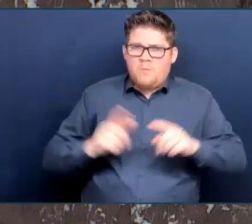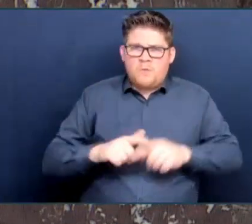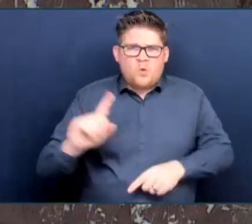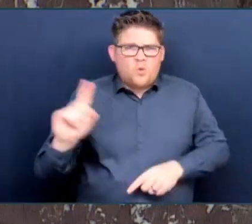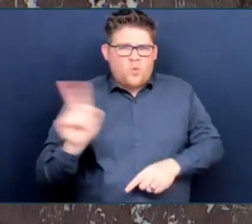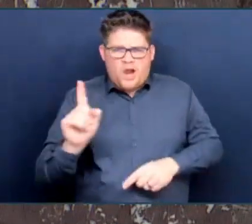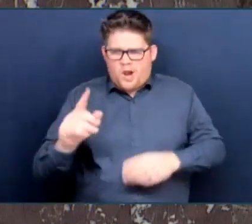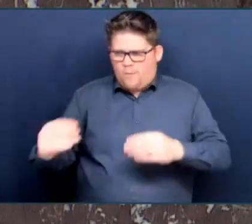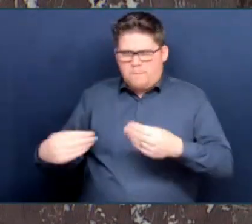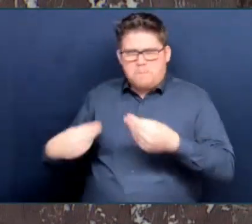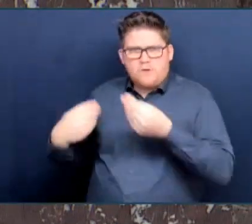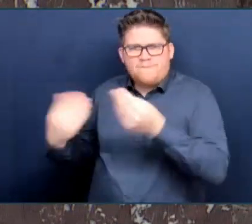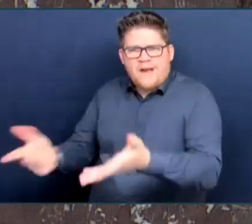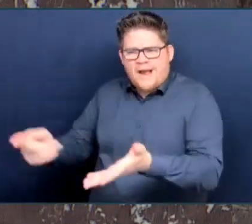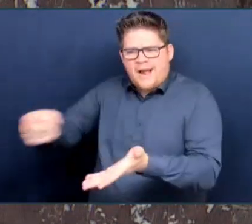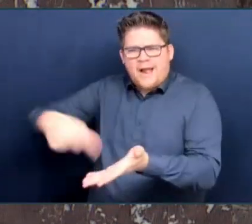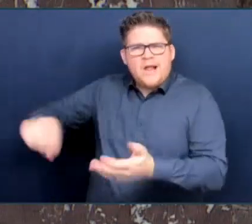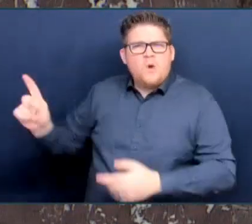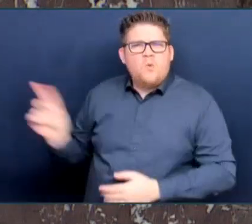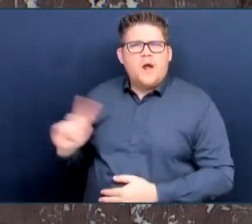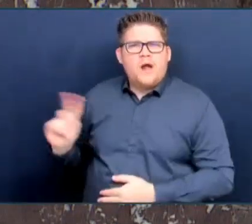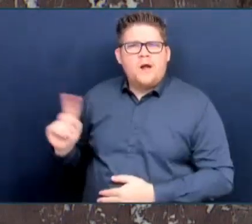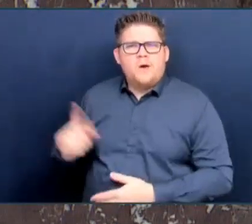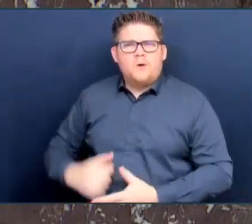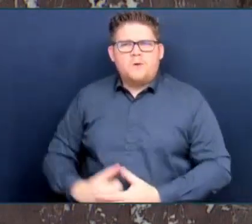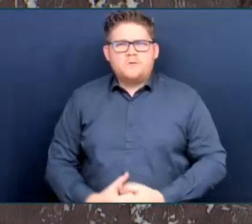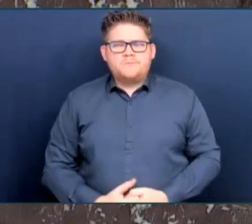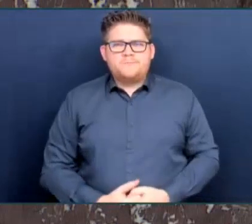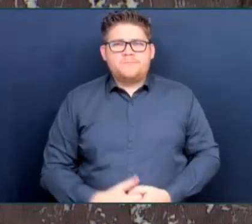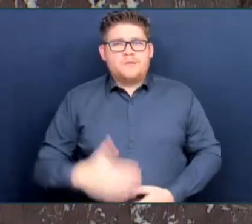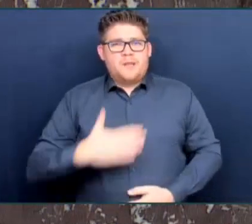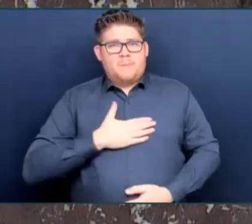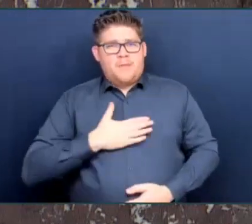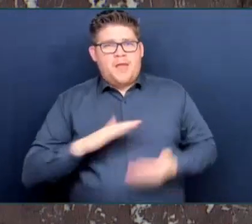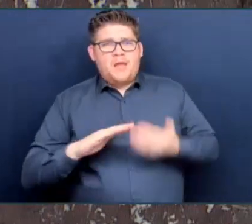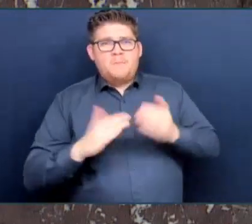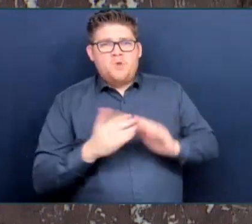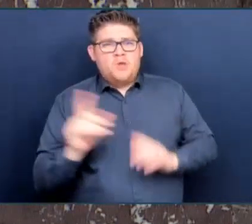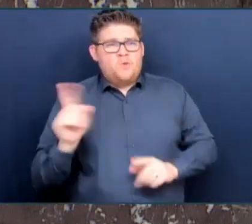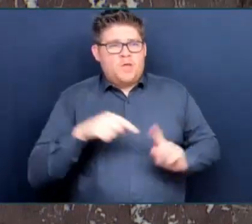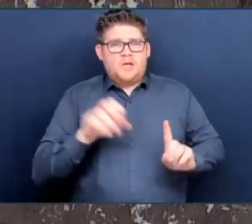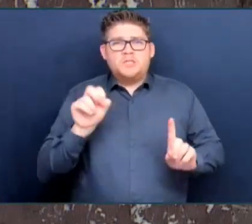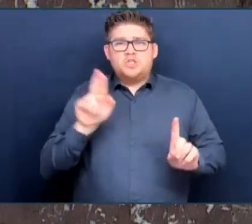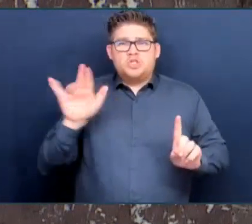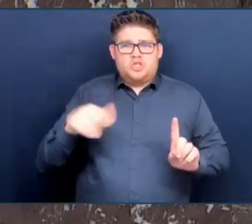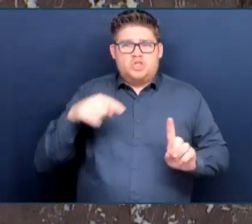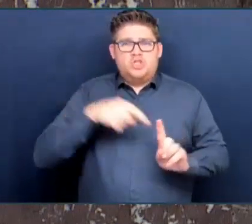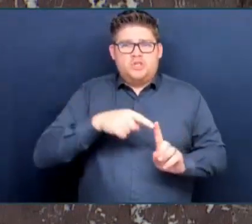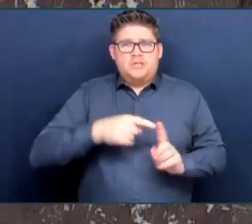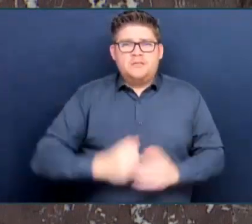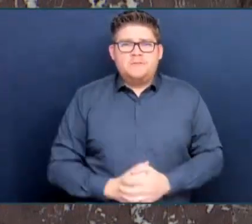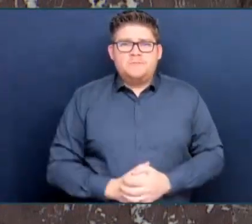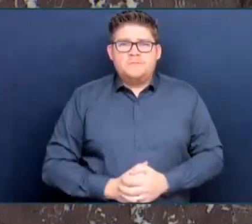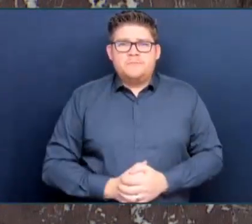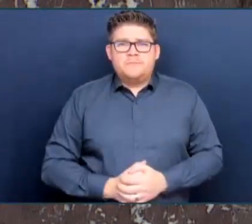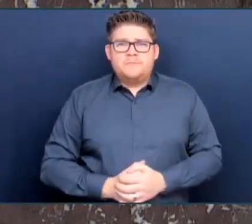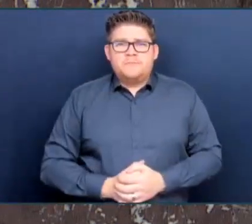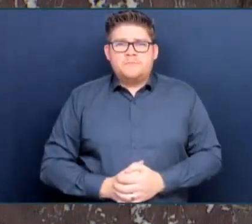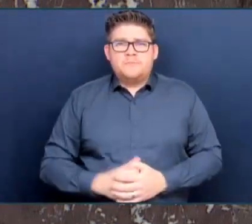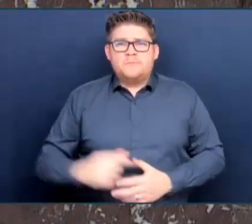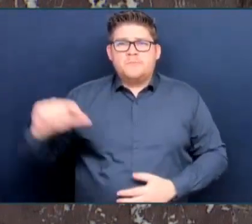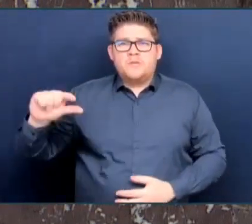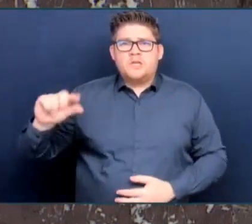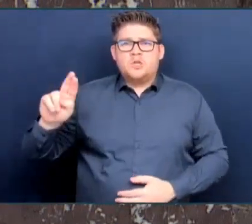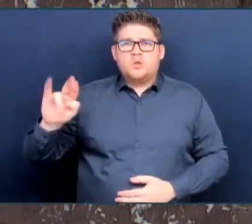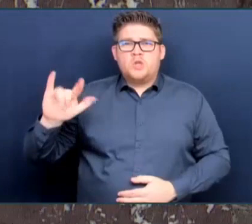In my community in Surrey, children were among 30 people at the Guildford Landmark Cinema who were randomly attacked by a